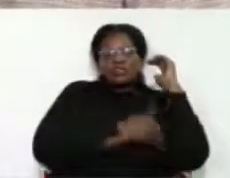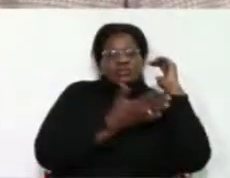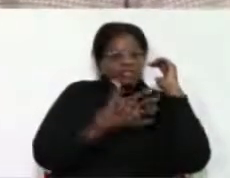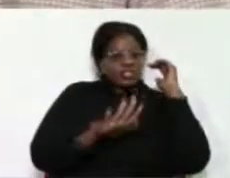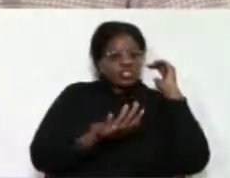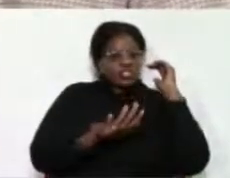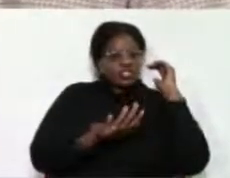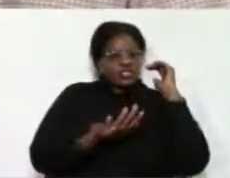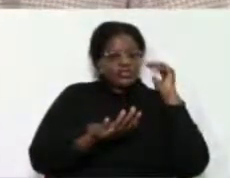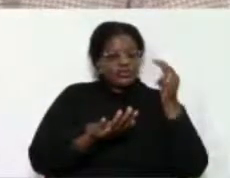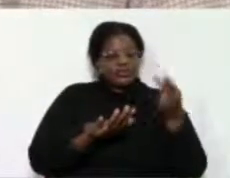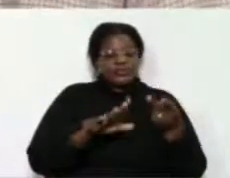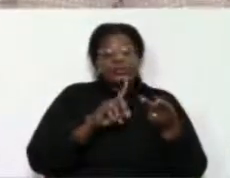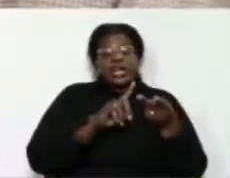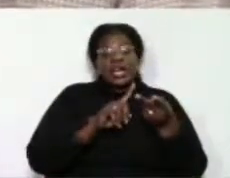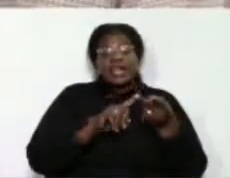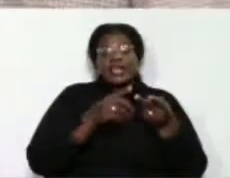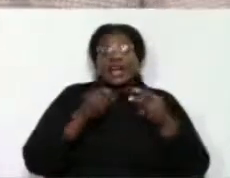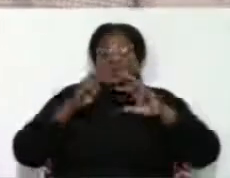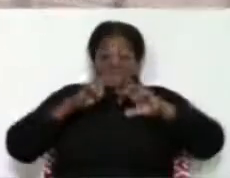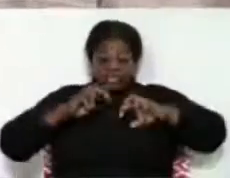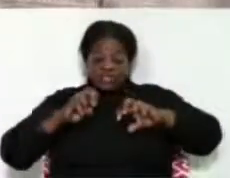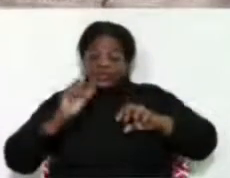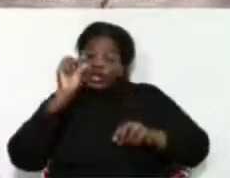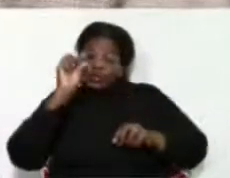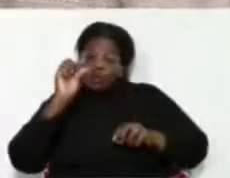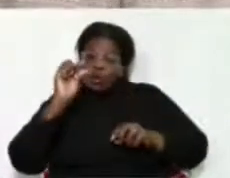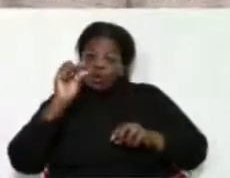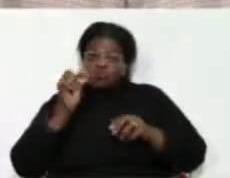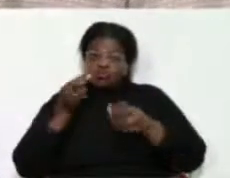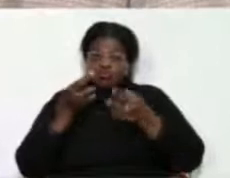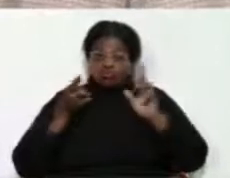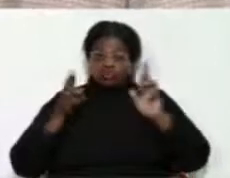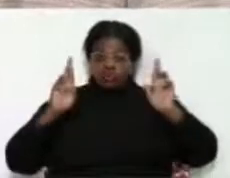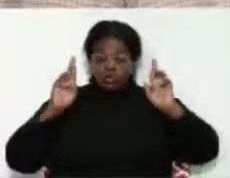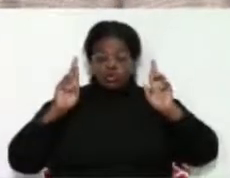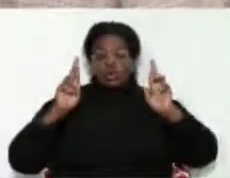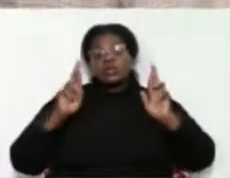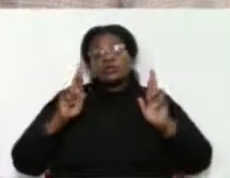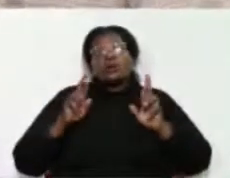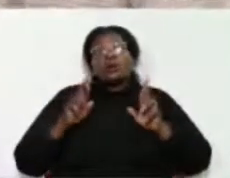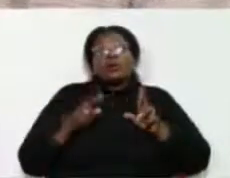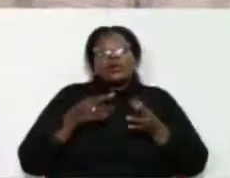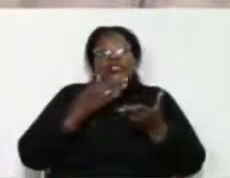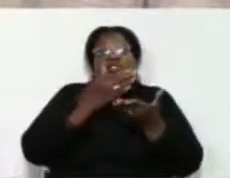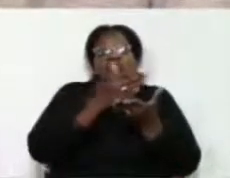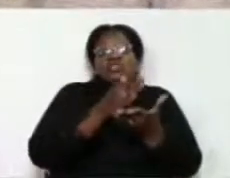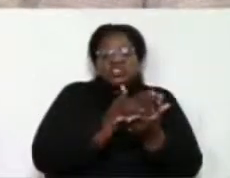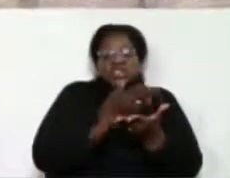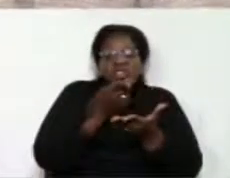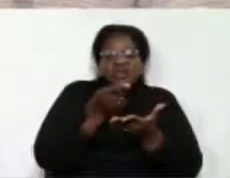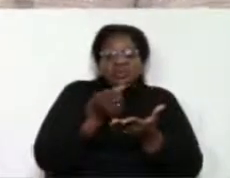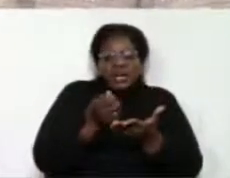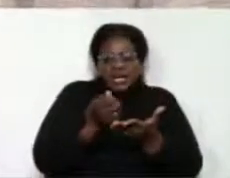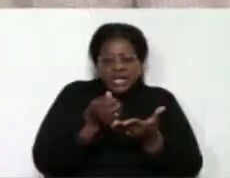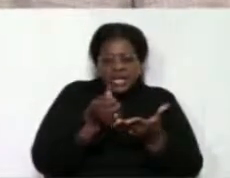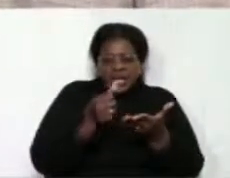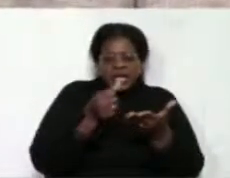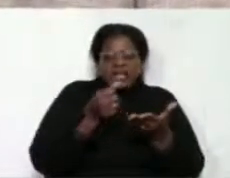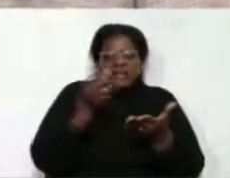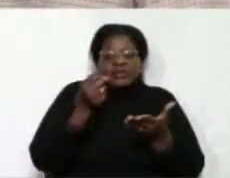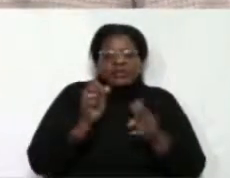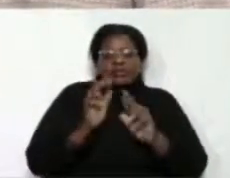and I'm looking for a small room, so we partner up. I give her some of the rent, and maybe there's even customers coming in for her that